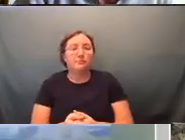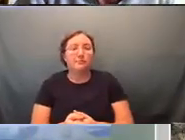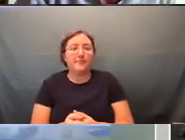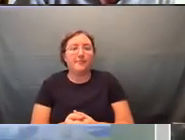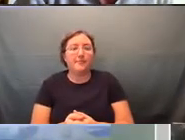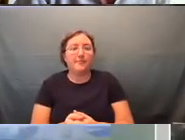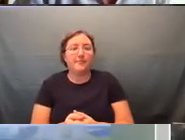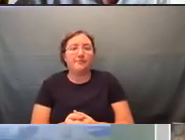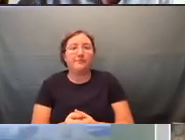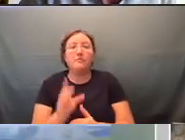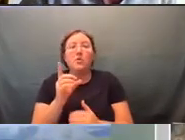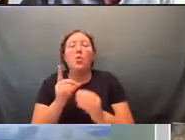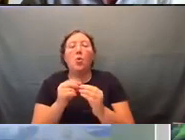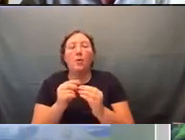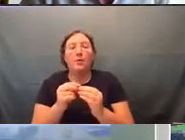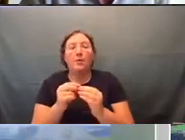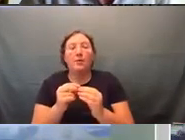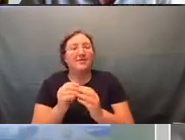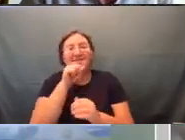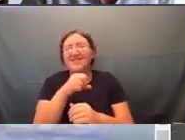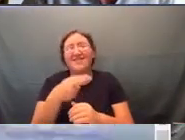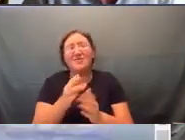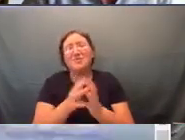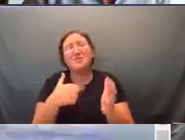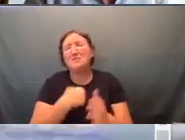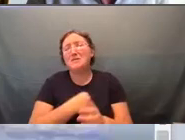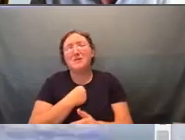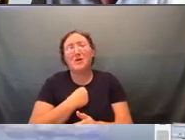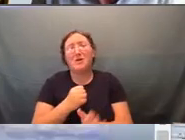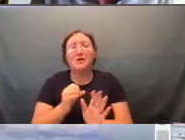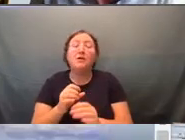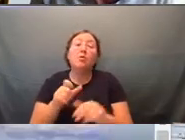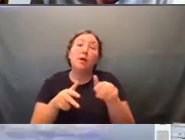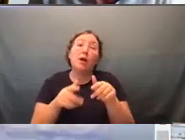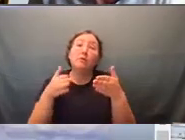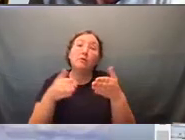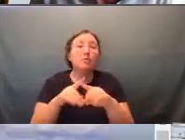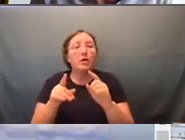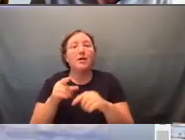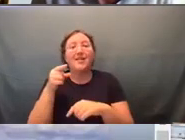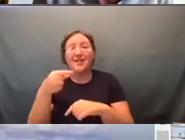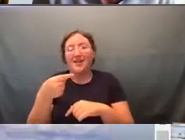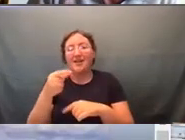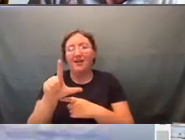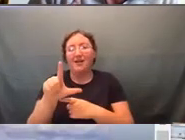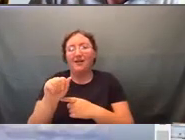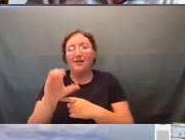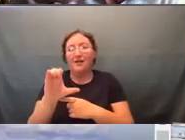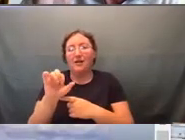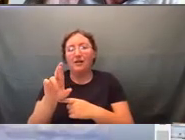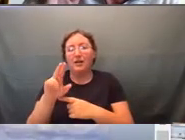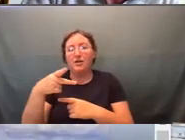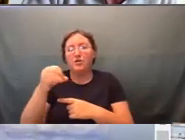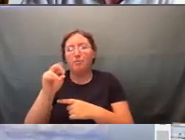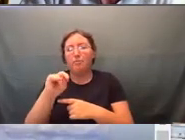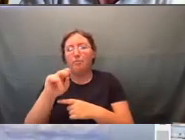oh yeah, last one. I love the history so much. I'm sorry, it's supposed to be the trail. But here we are on Glacier Point. We're scouting it out. we're taking